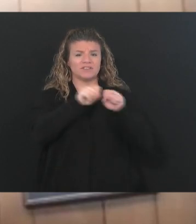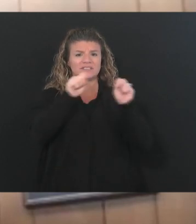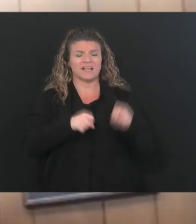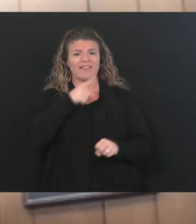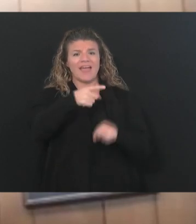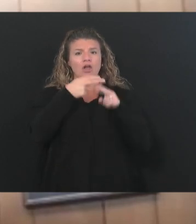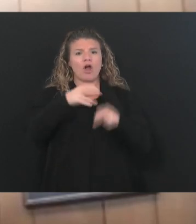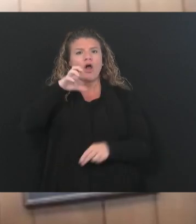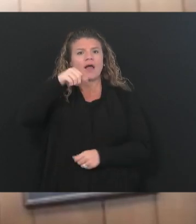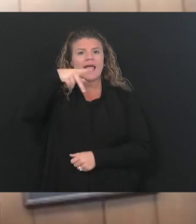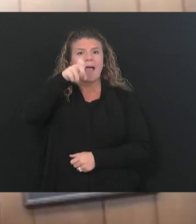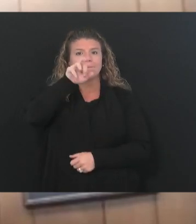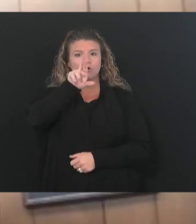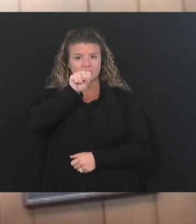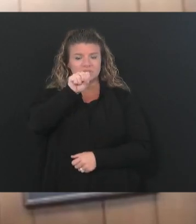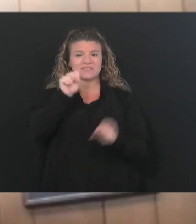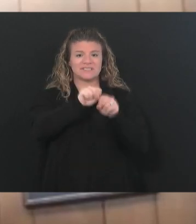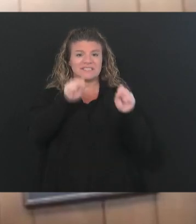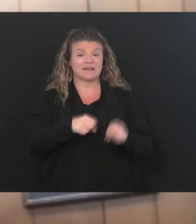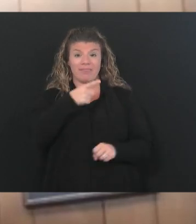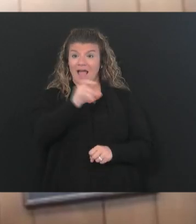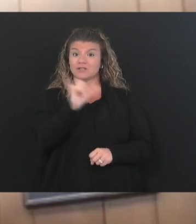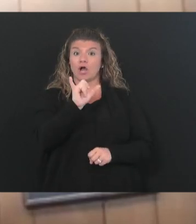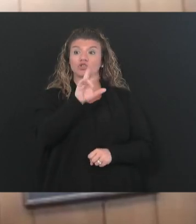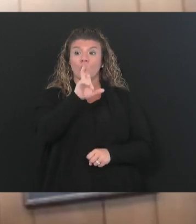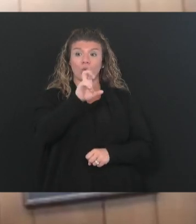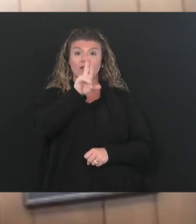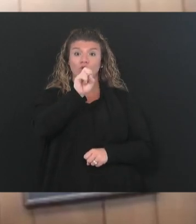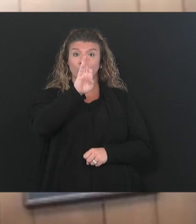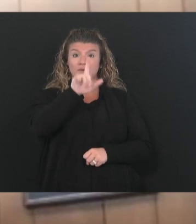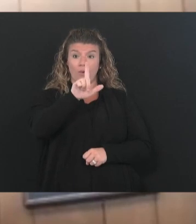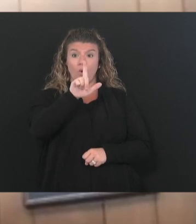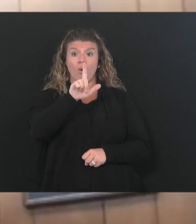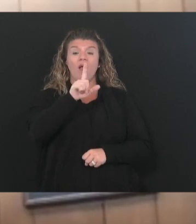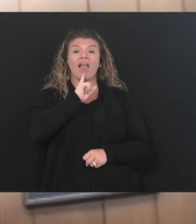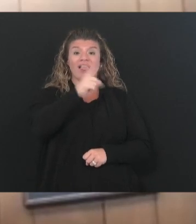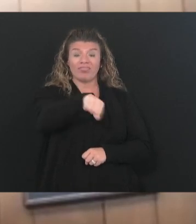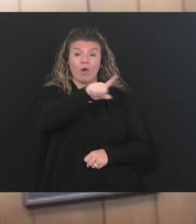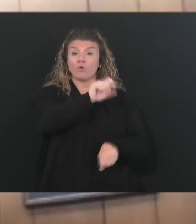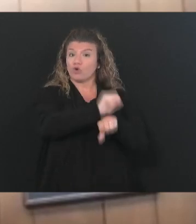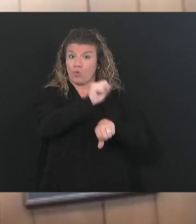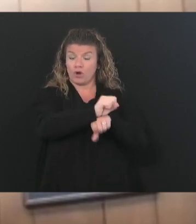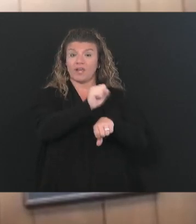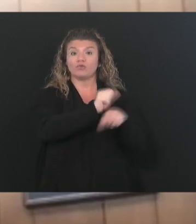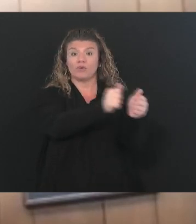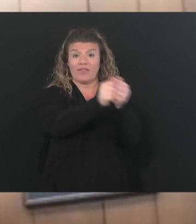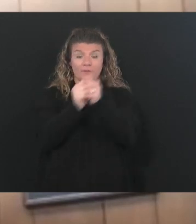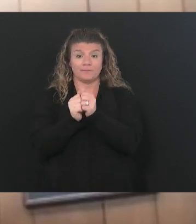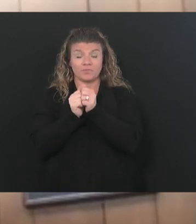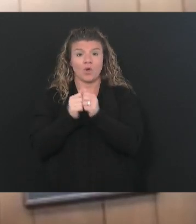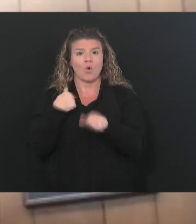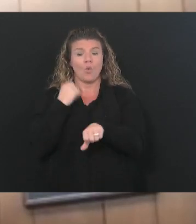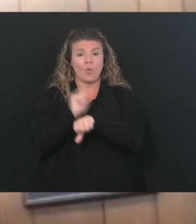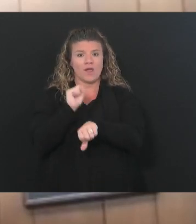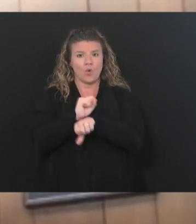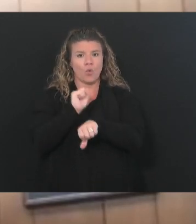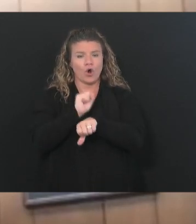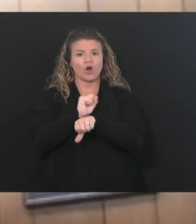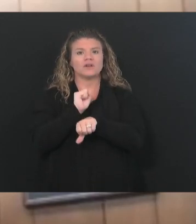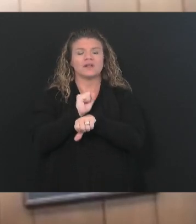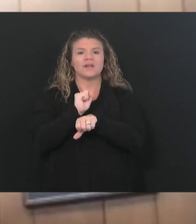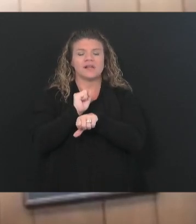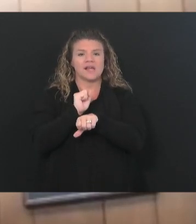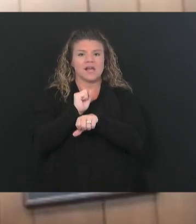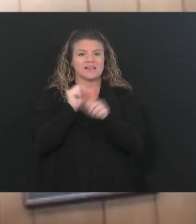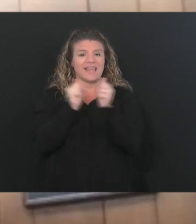CAPR system that's also a reusable system, and those are working with that. We work towards the what